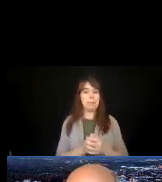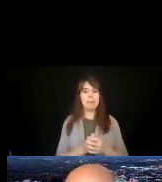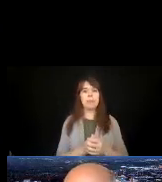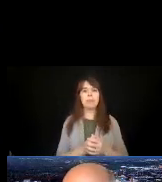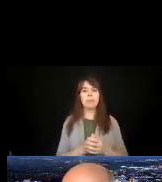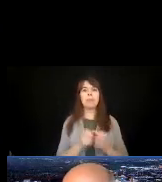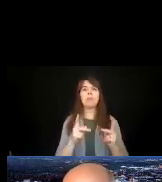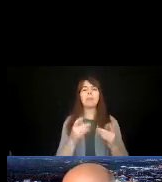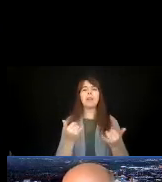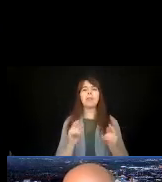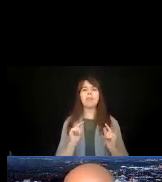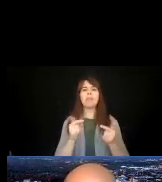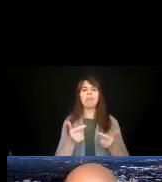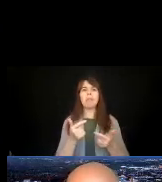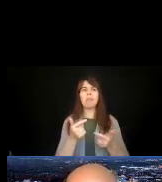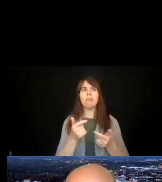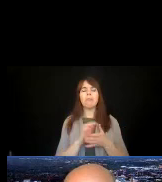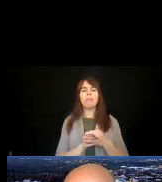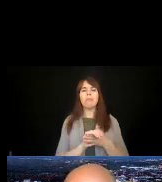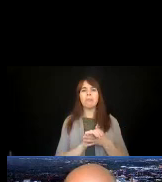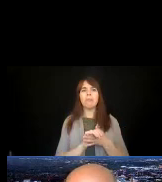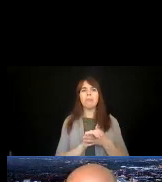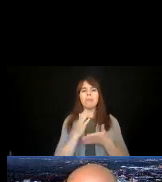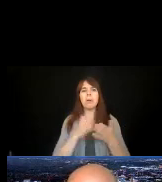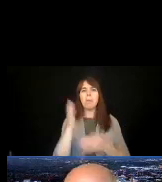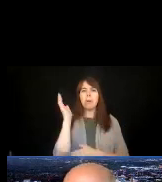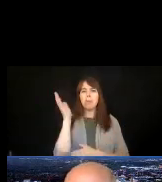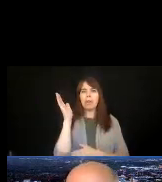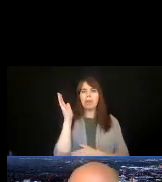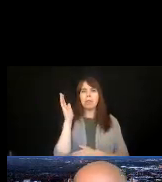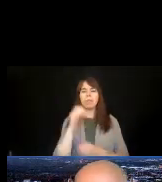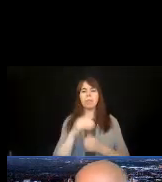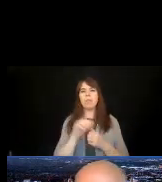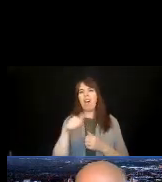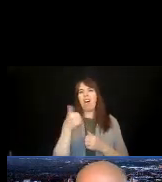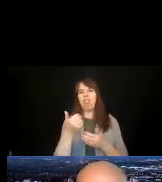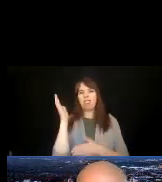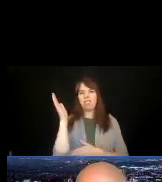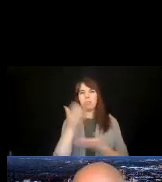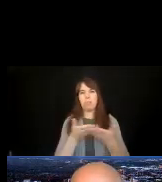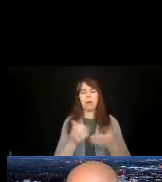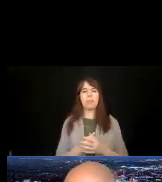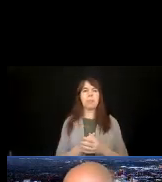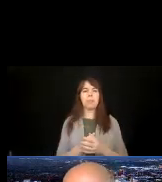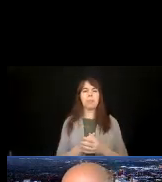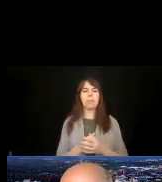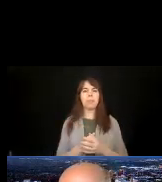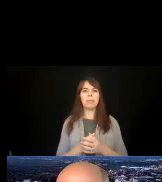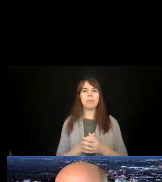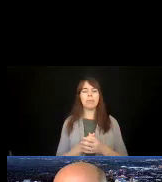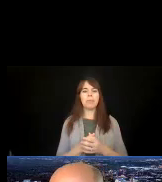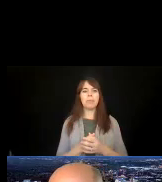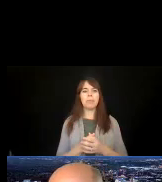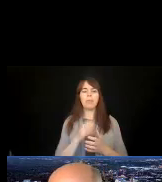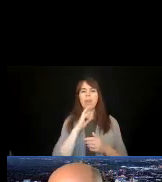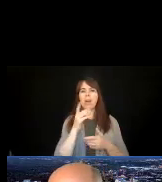of turn back to some of the top of the presentation topics. We have a few related to infectious